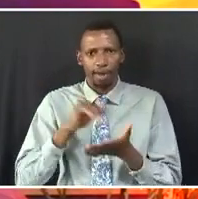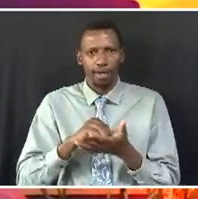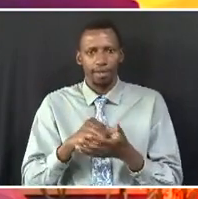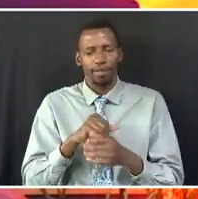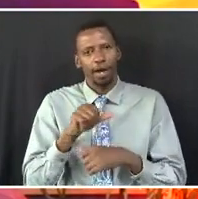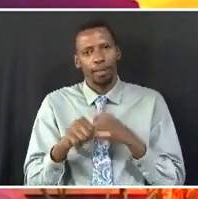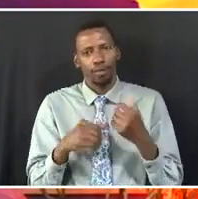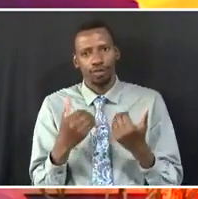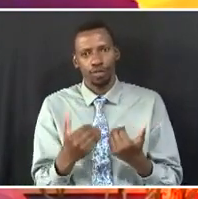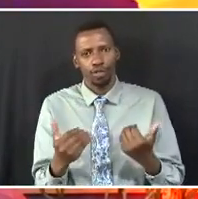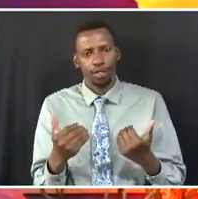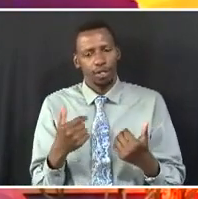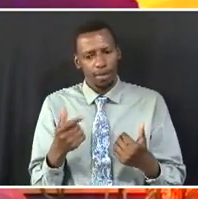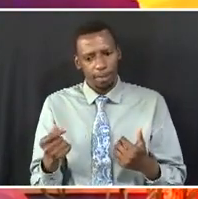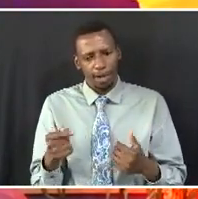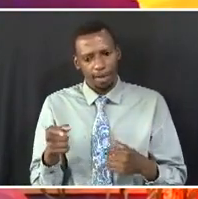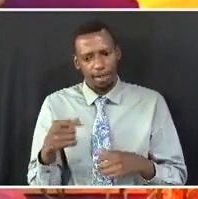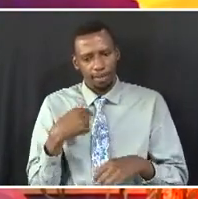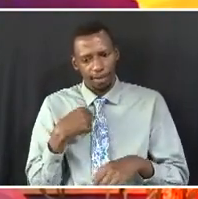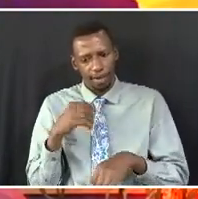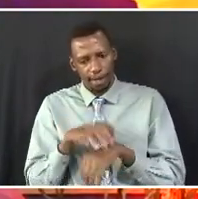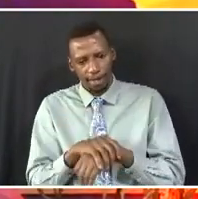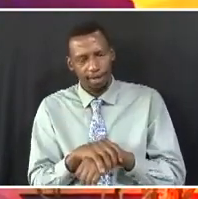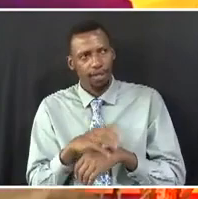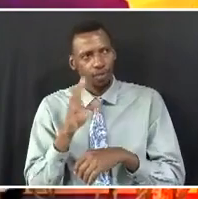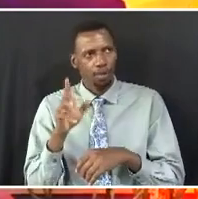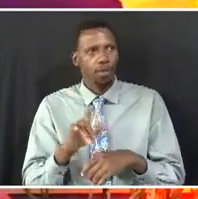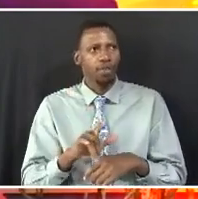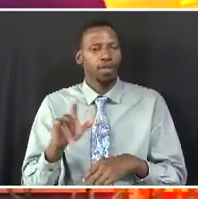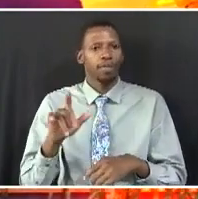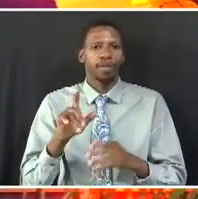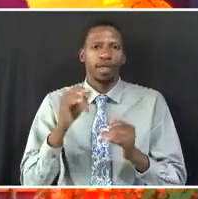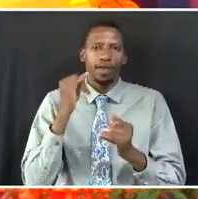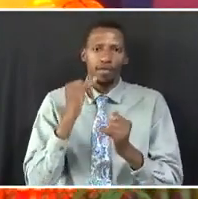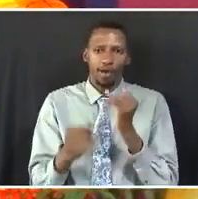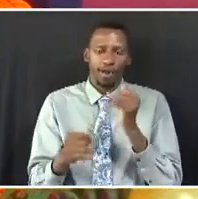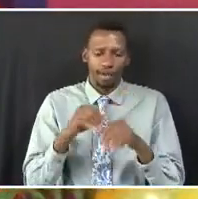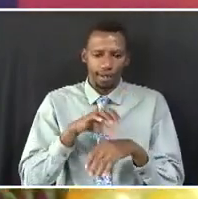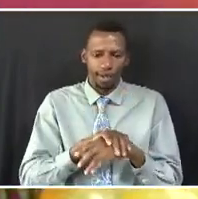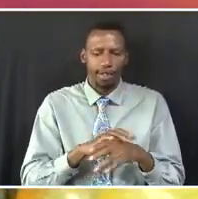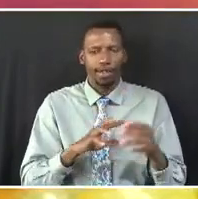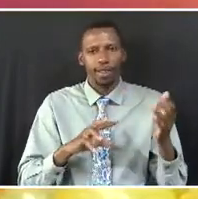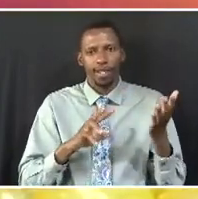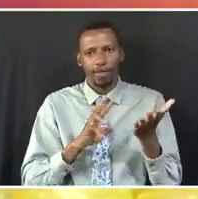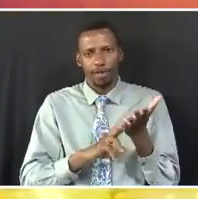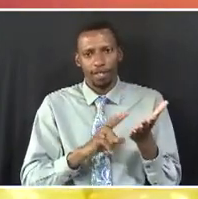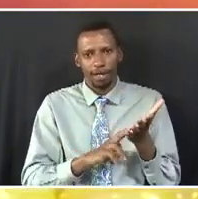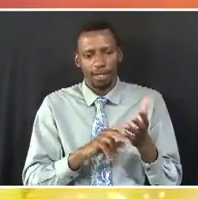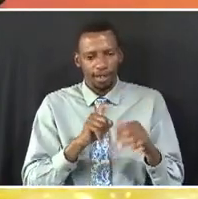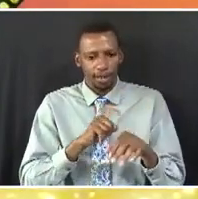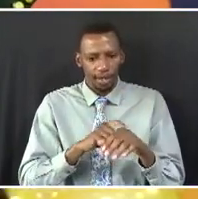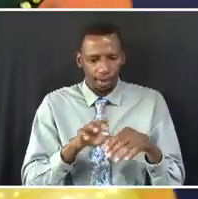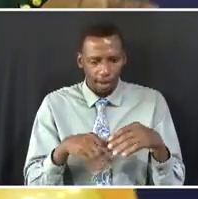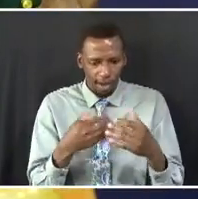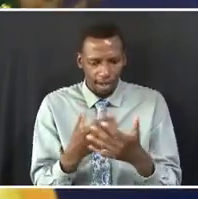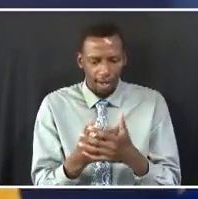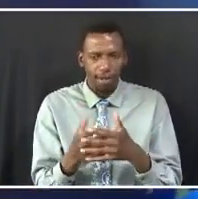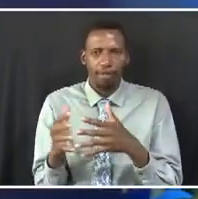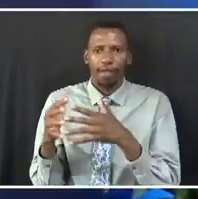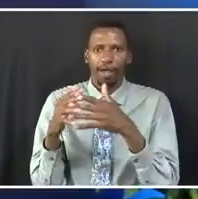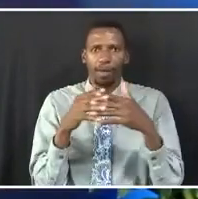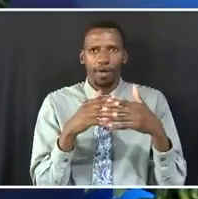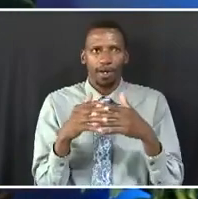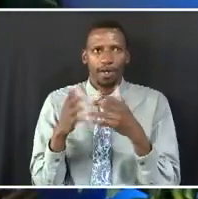I've earned this money and I'm going to America. Of course, finally, he got the visa. And when we reached Chicago, we were going